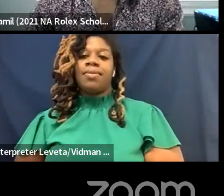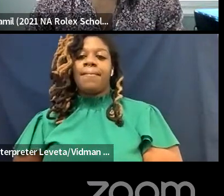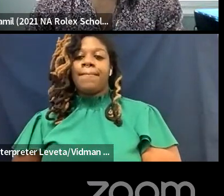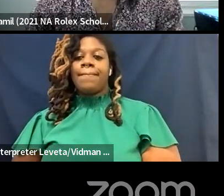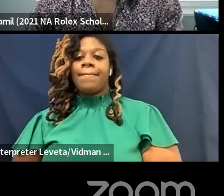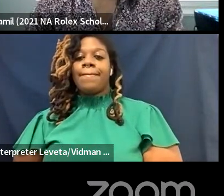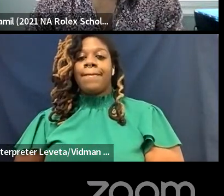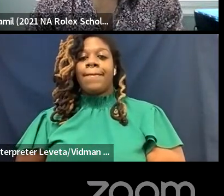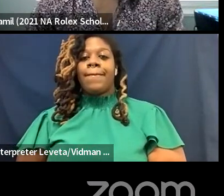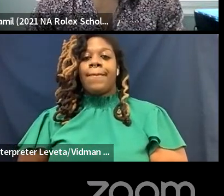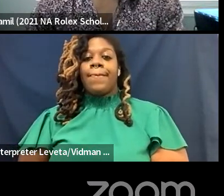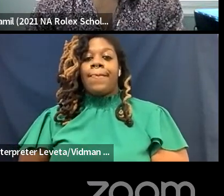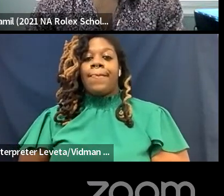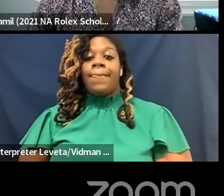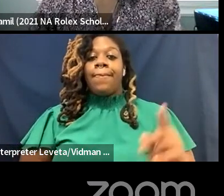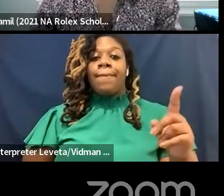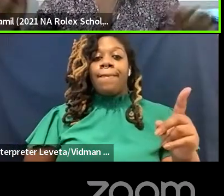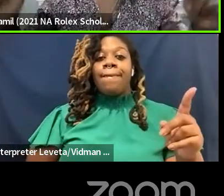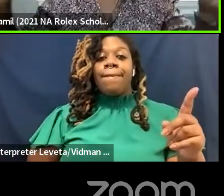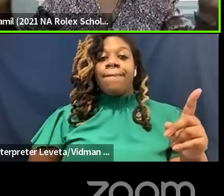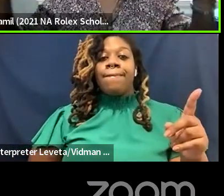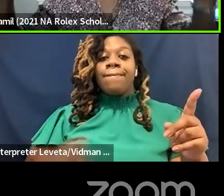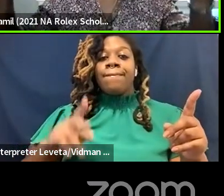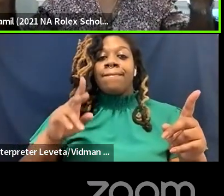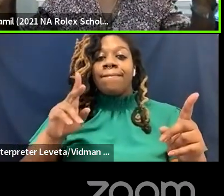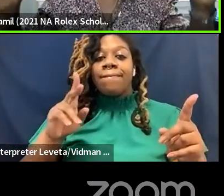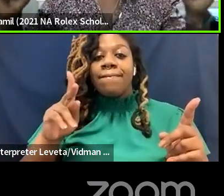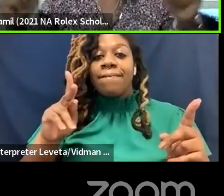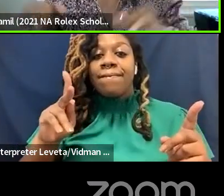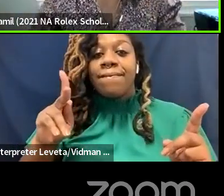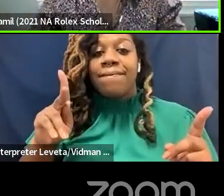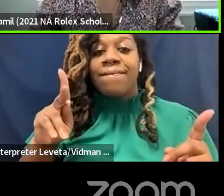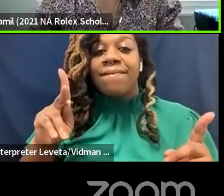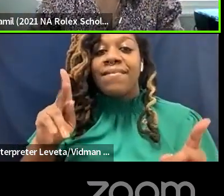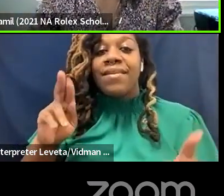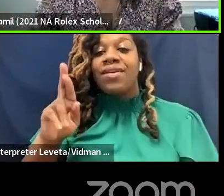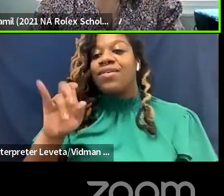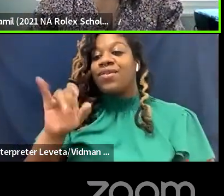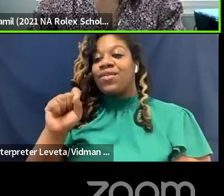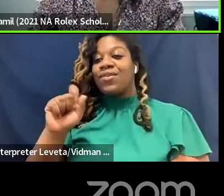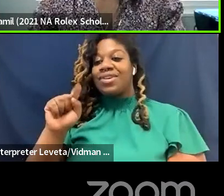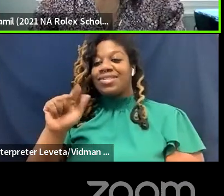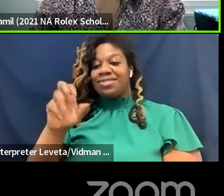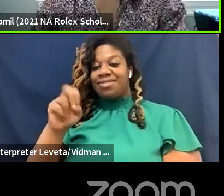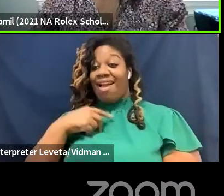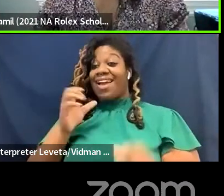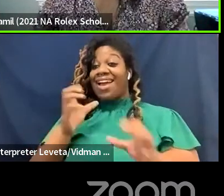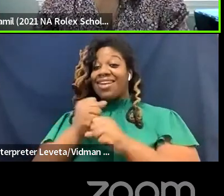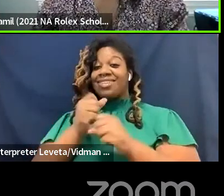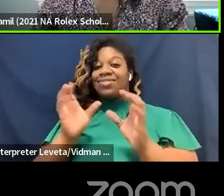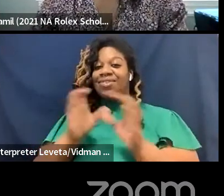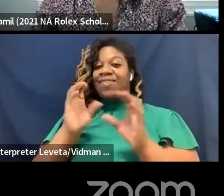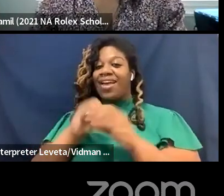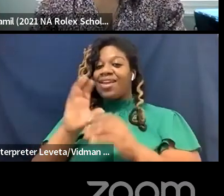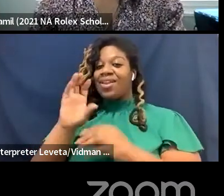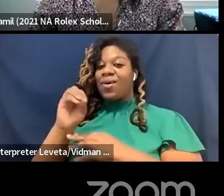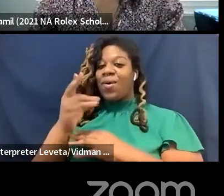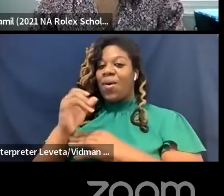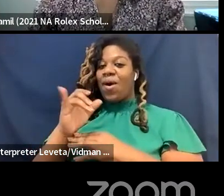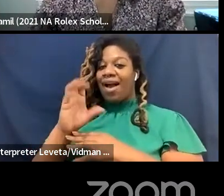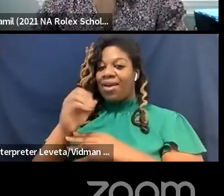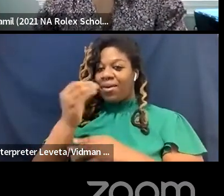got certified in Ohio too, by the way. Oh, hey. White Star or Gilboa?